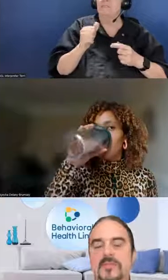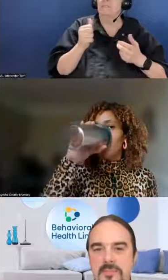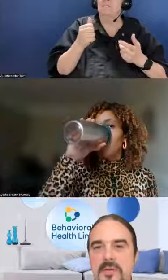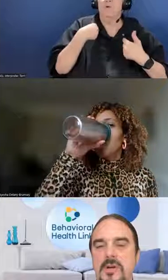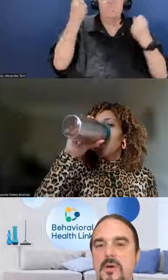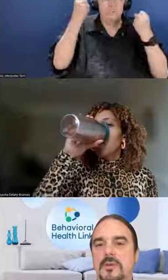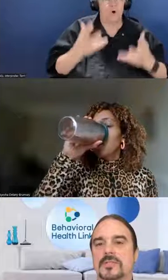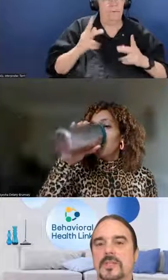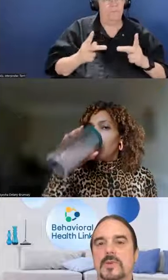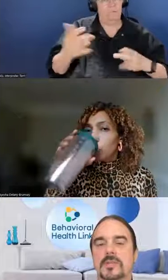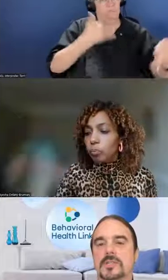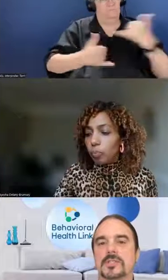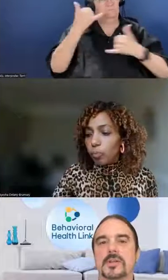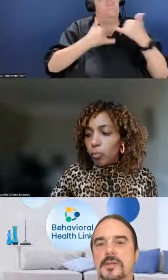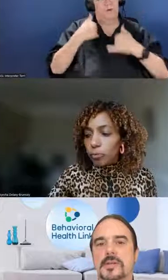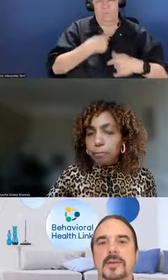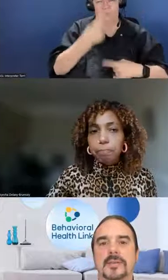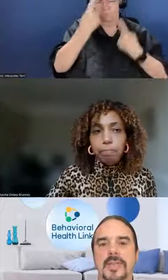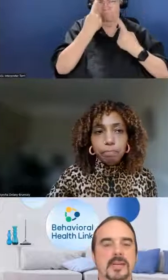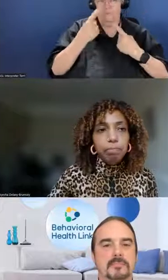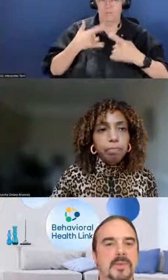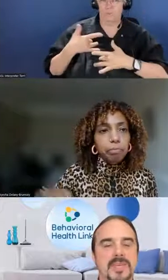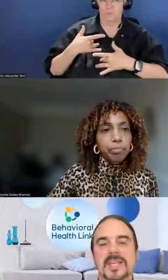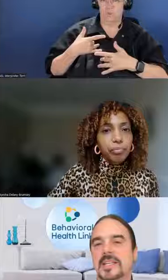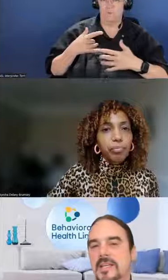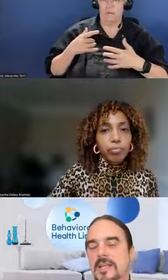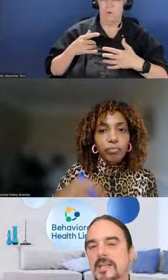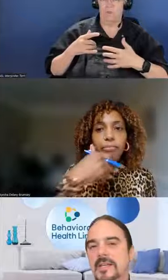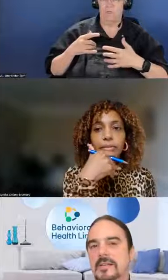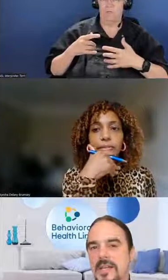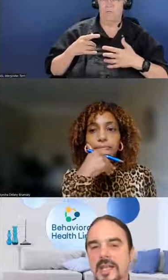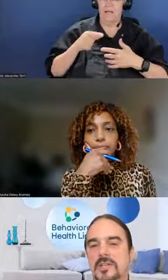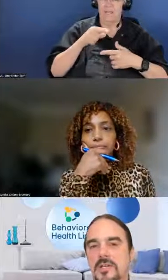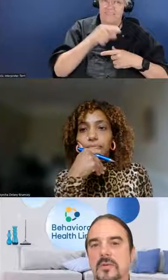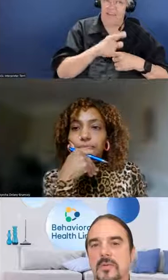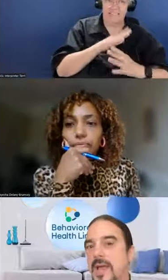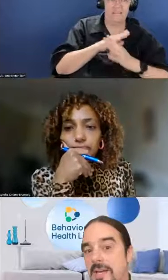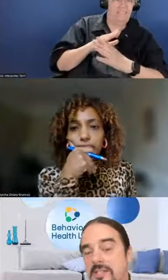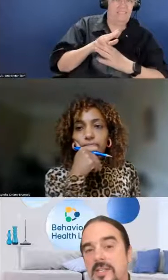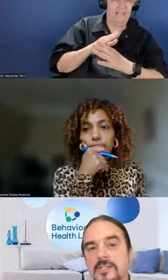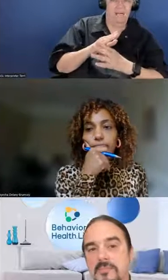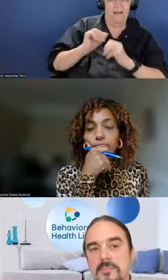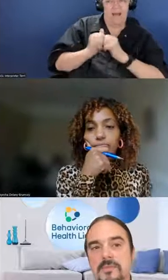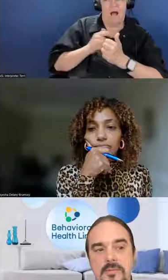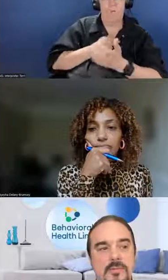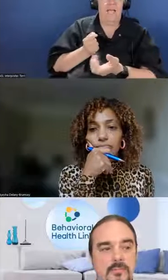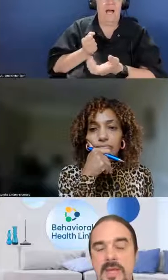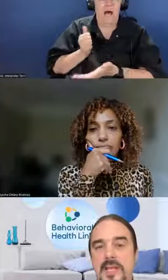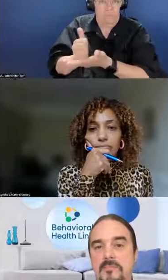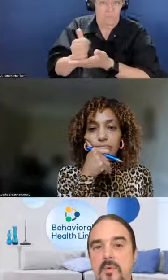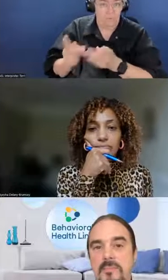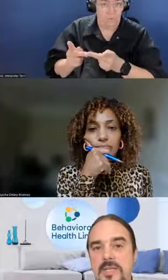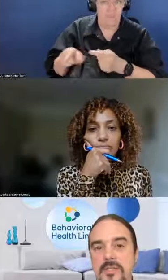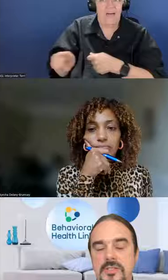so many familiar calls that we were concerned about that impeding the connection or access of people who